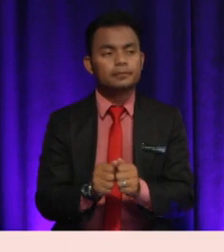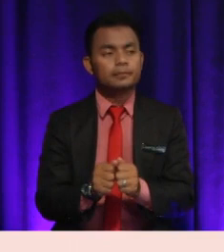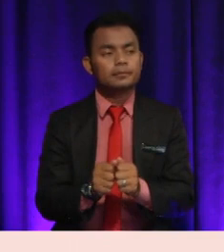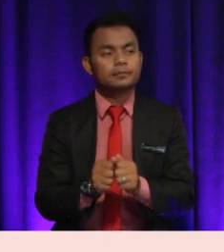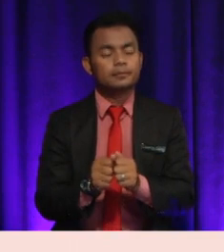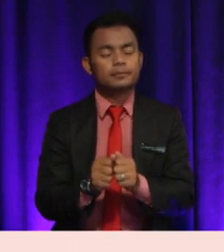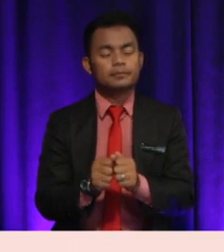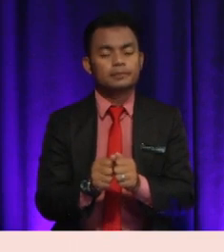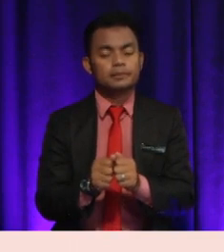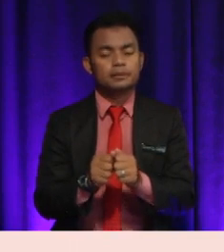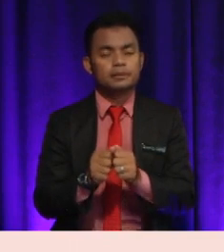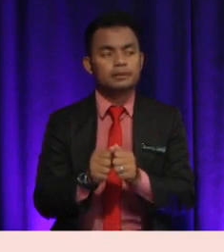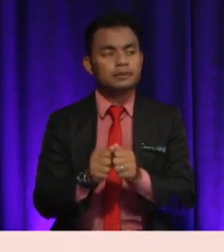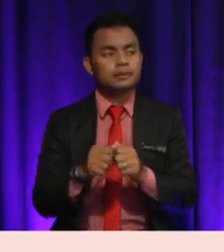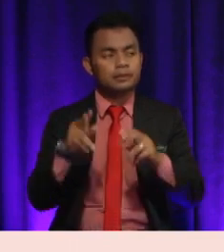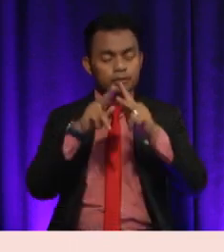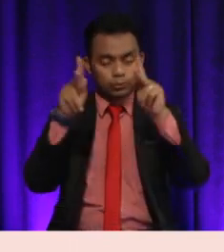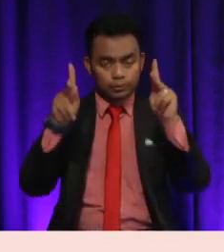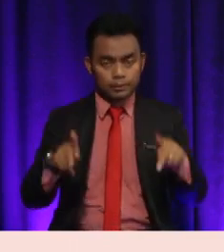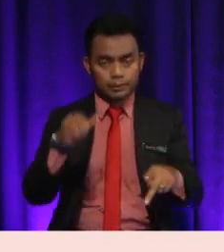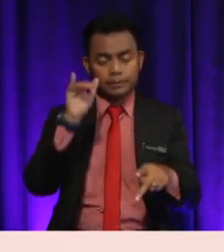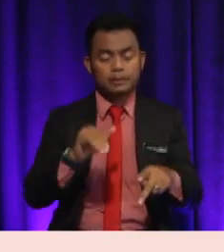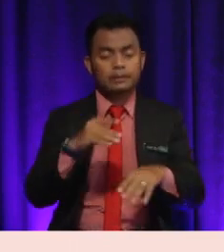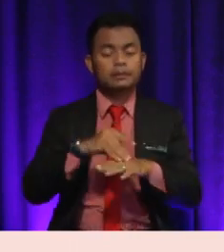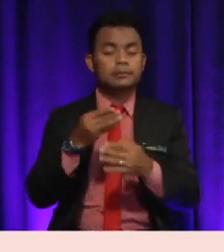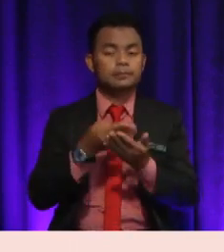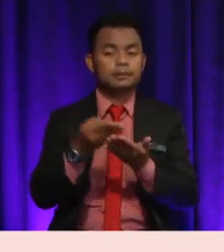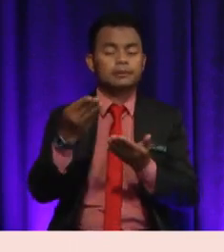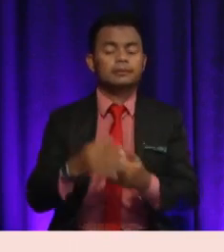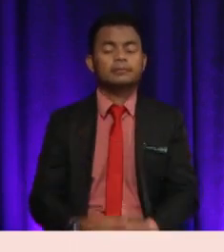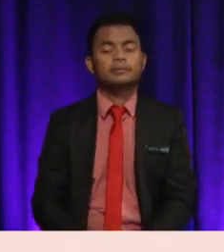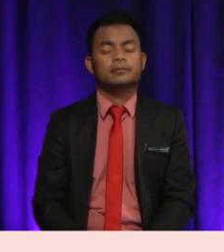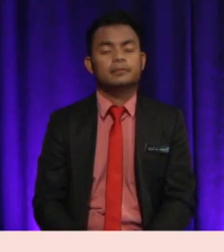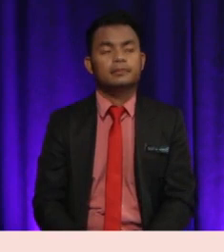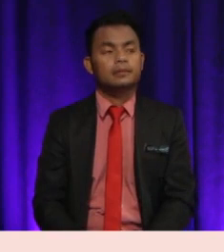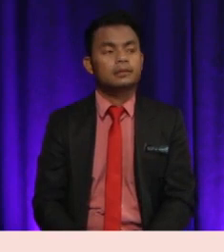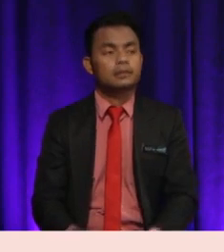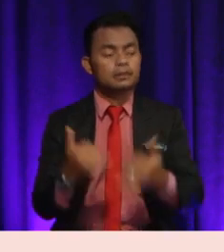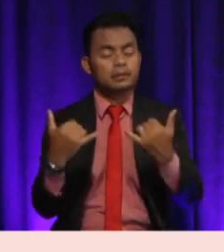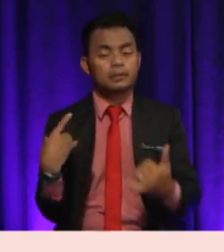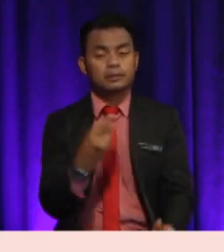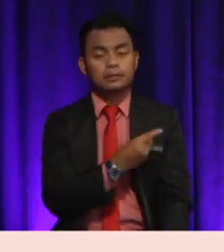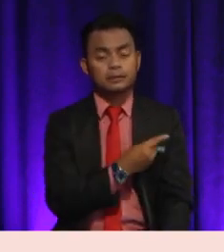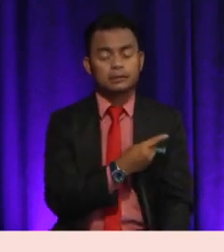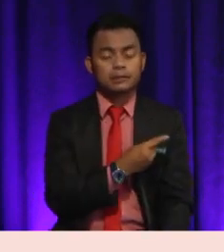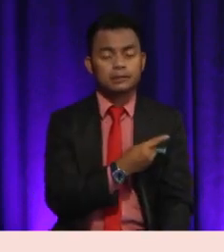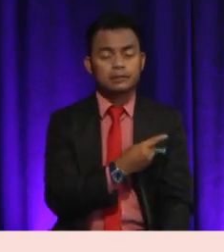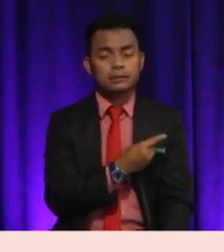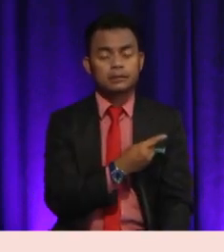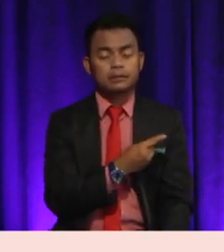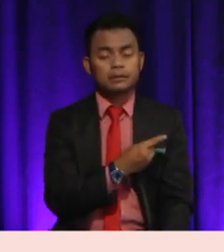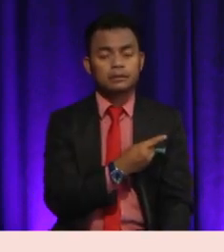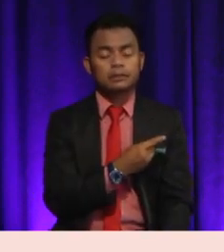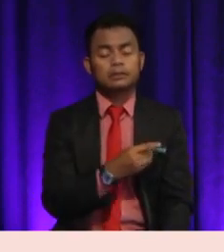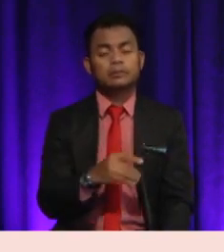because first Arif has stated we need to find the answer. So once you found the answer, now we need to compare the answer with the other